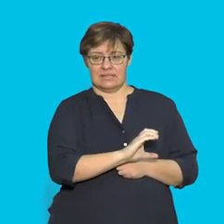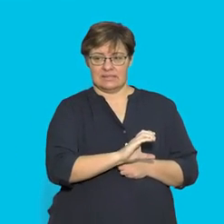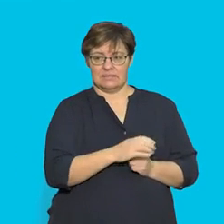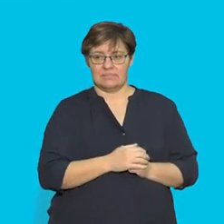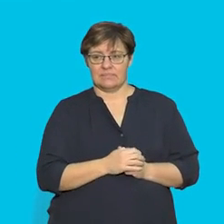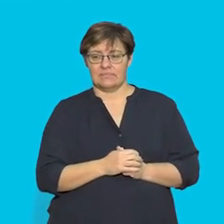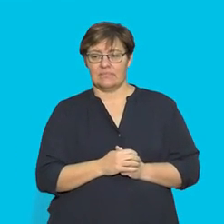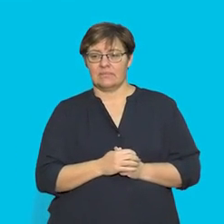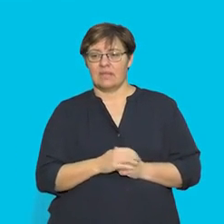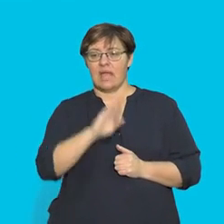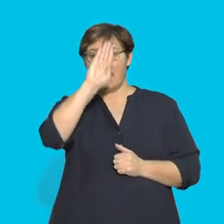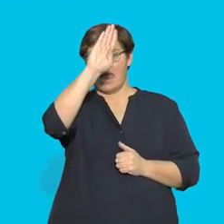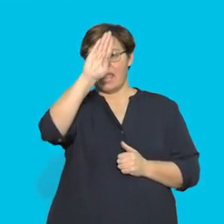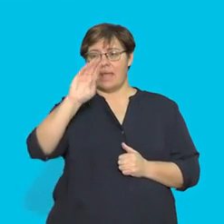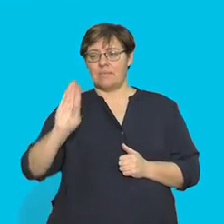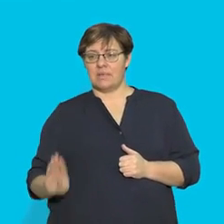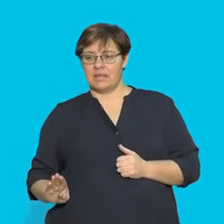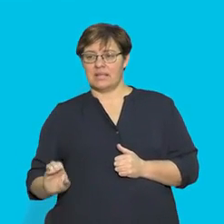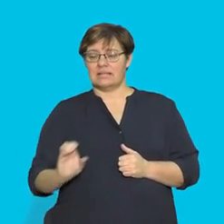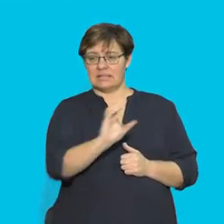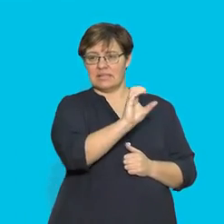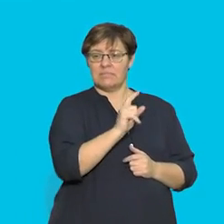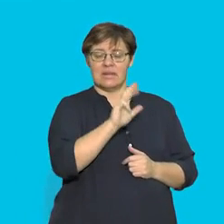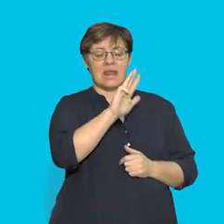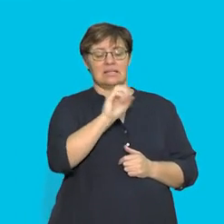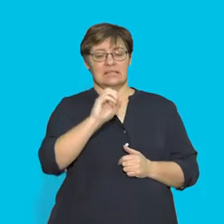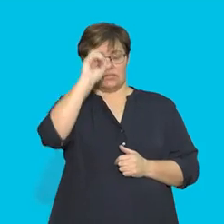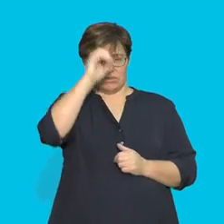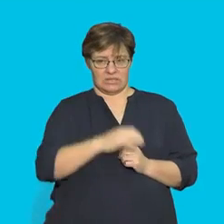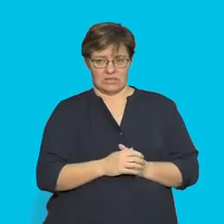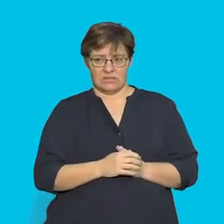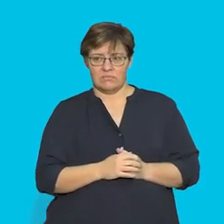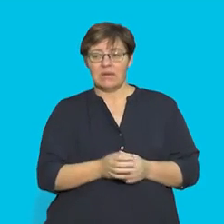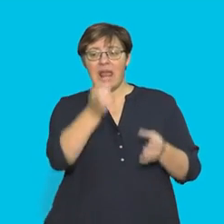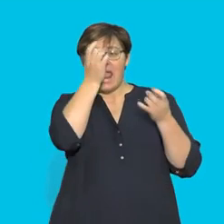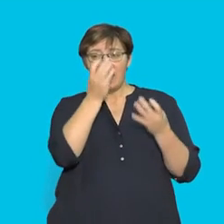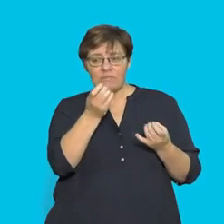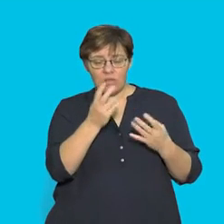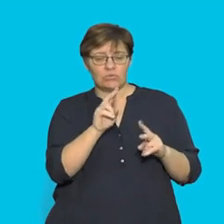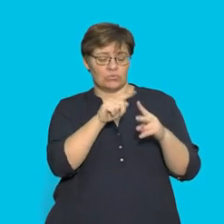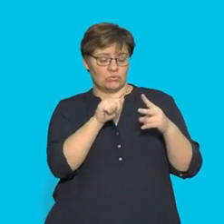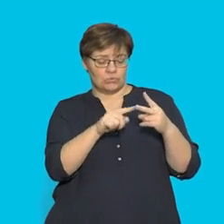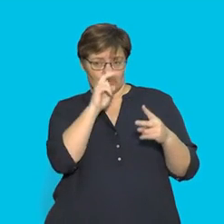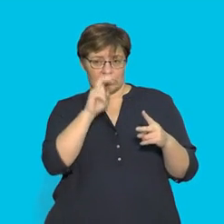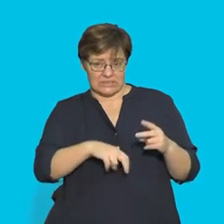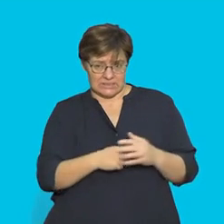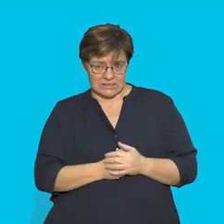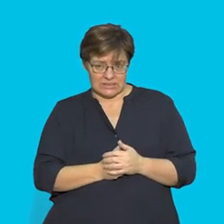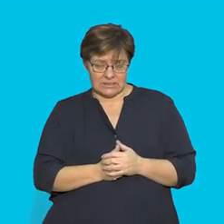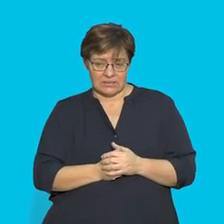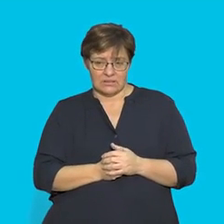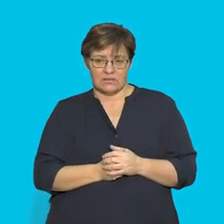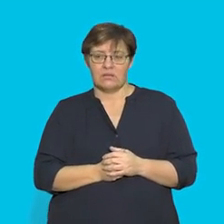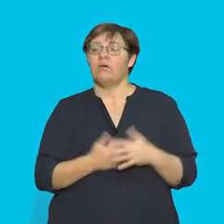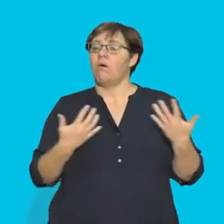So ABC is a right angle triangle, which means we need to have 2 bits of information for ABC. As